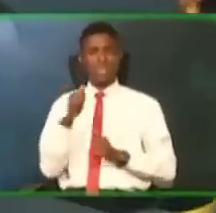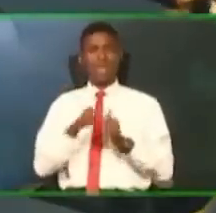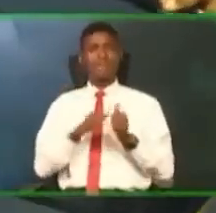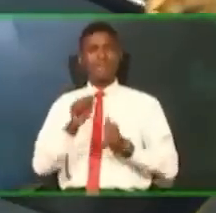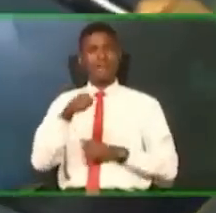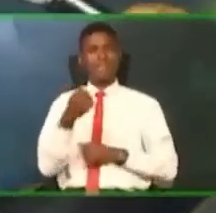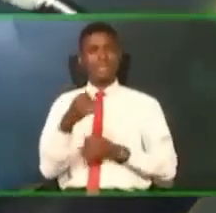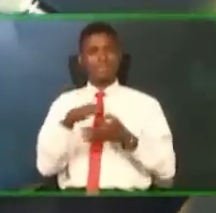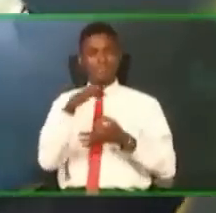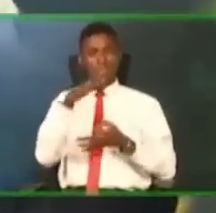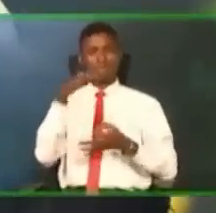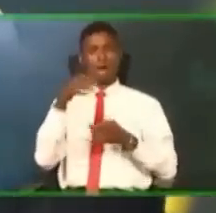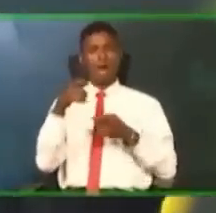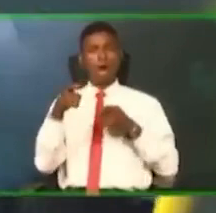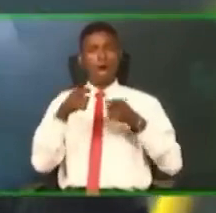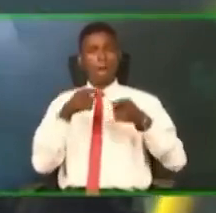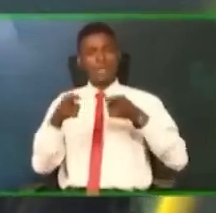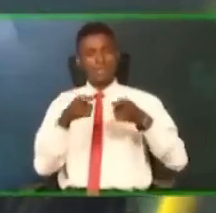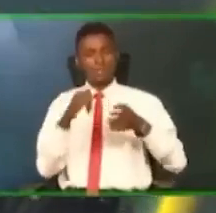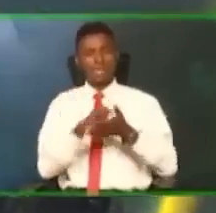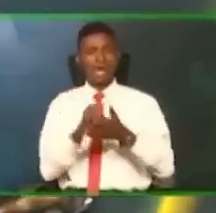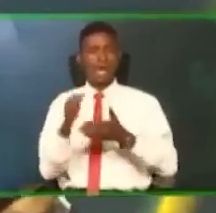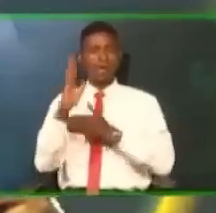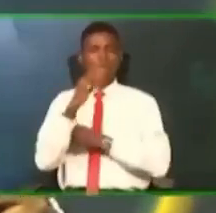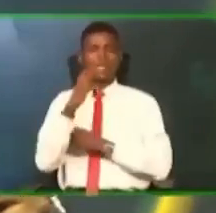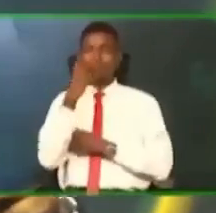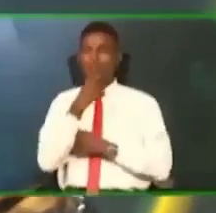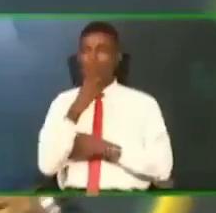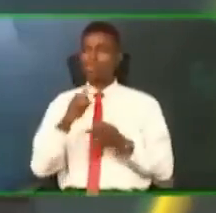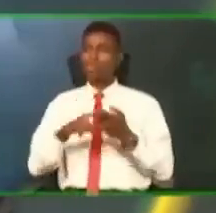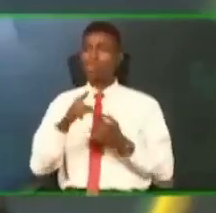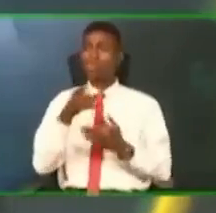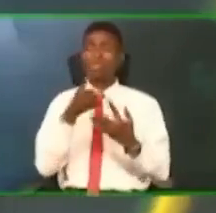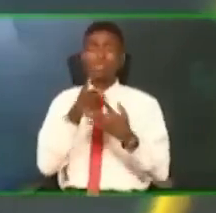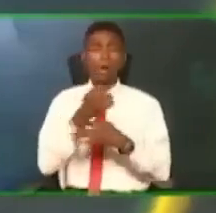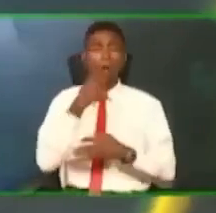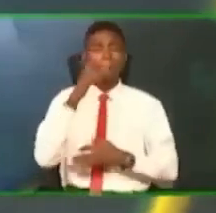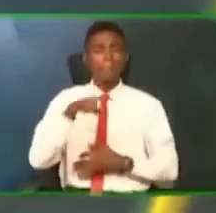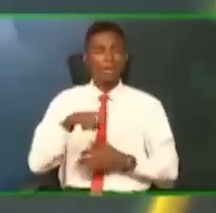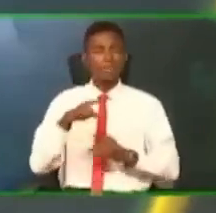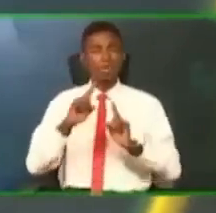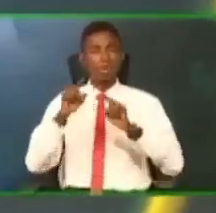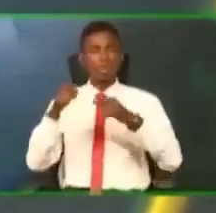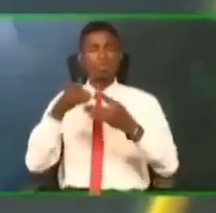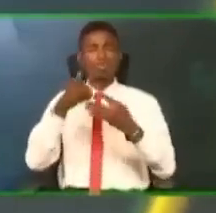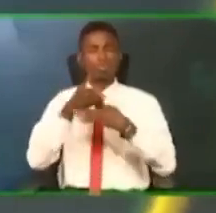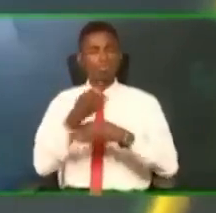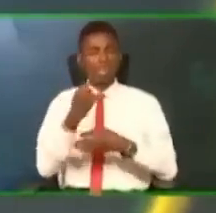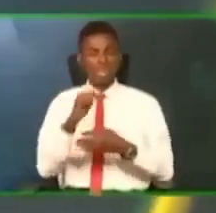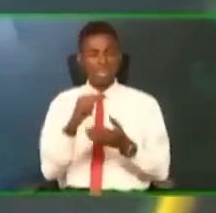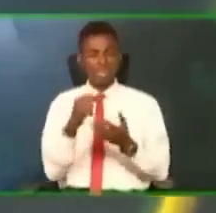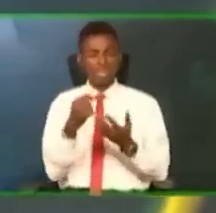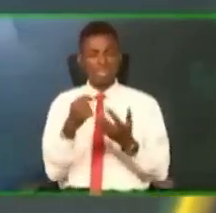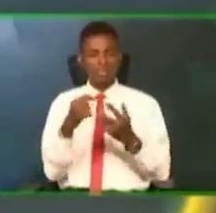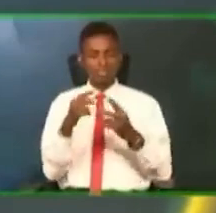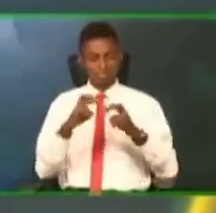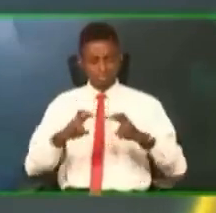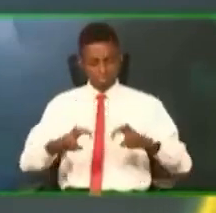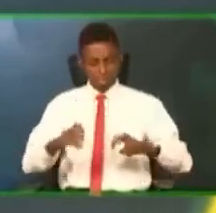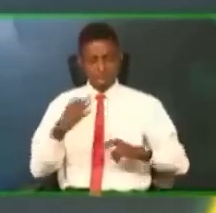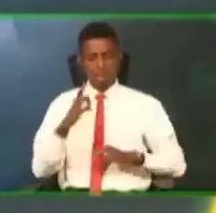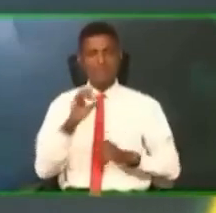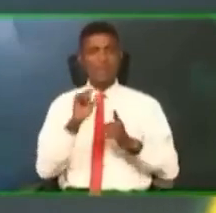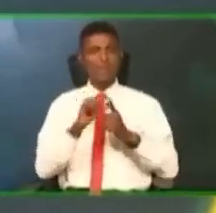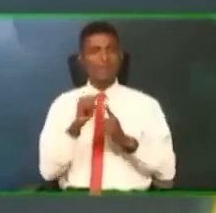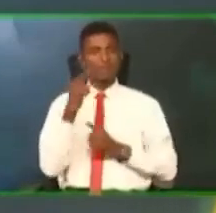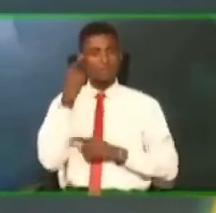other spiritual operation that God speaks to you through must pass through the sieve of the word for its accurate